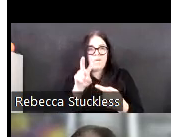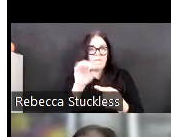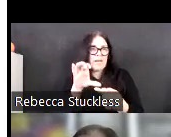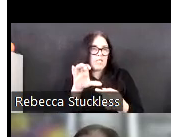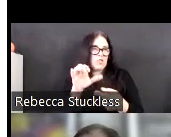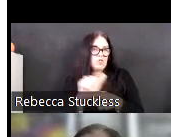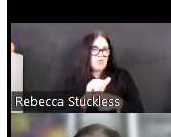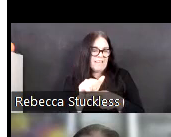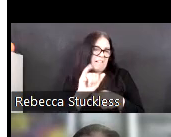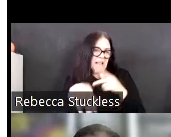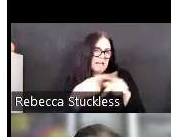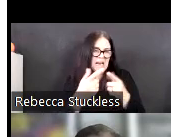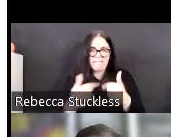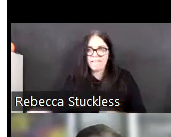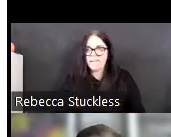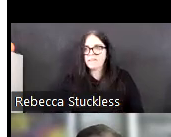training and that kind of thing.